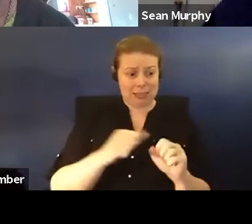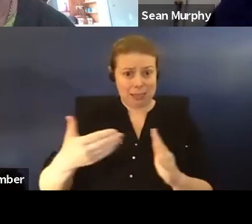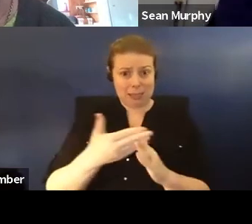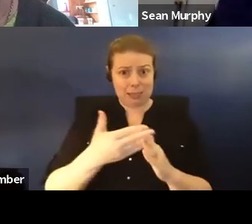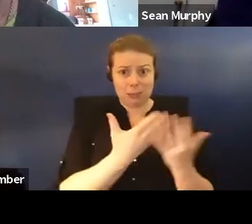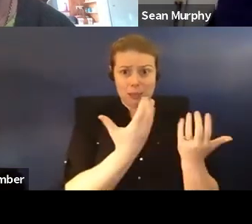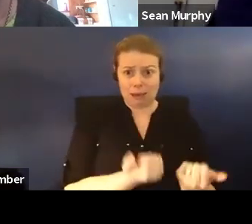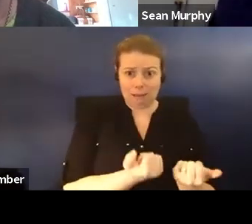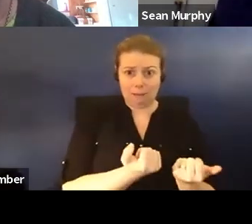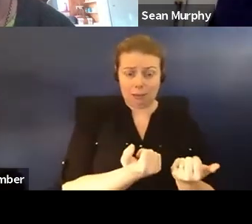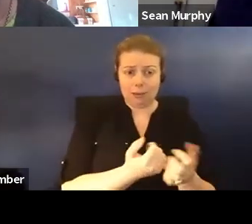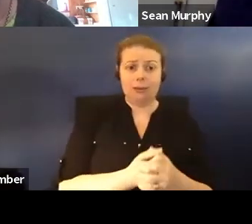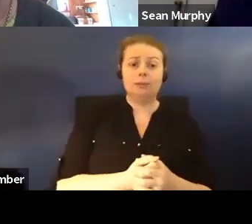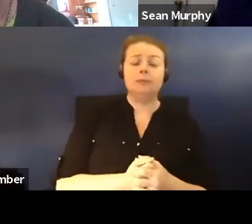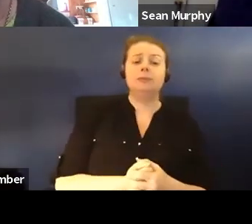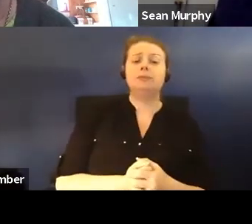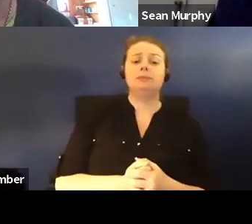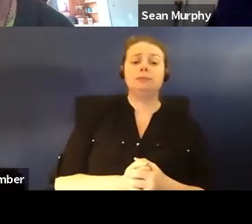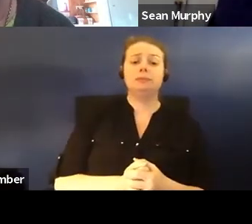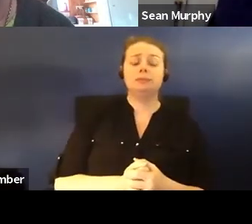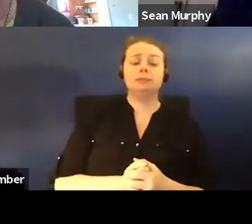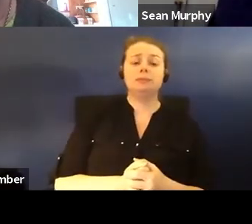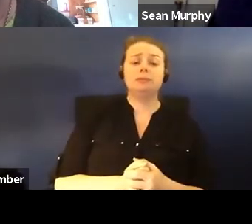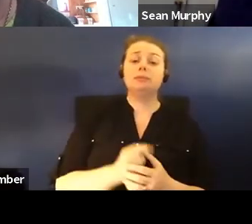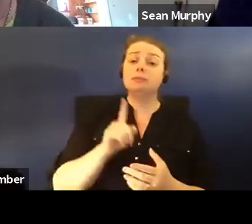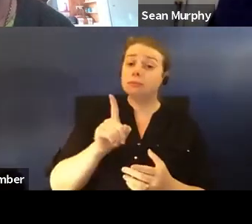I absolutely you know, support